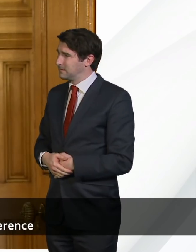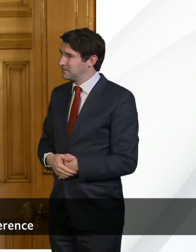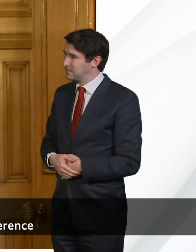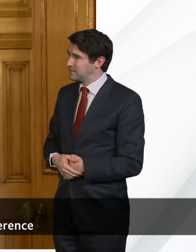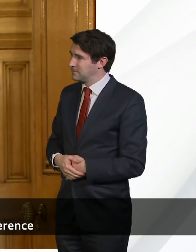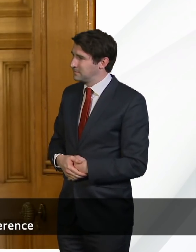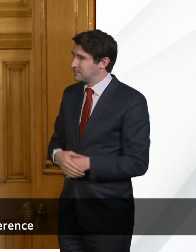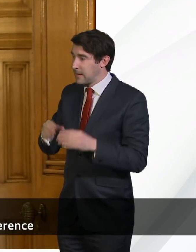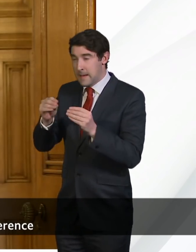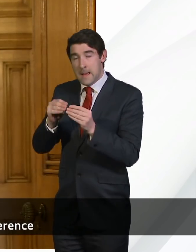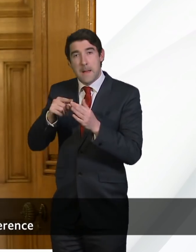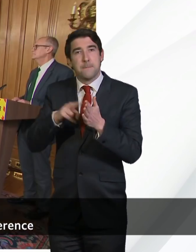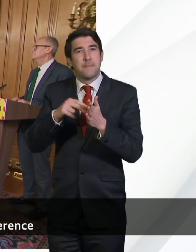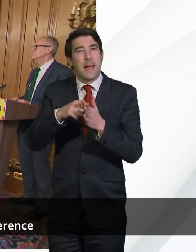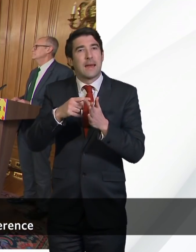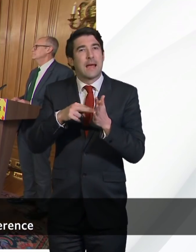Ben Kentish from LBC.